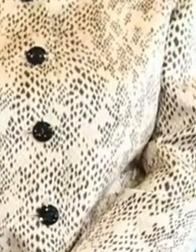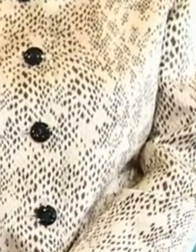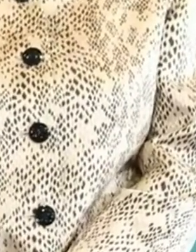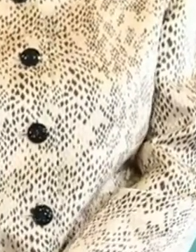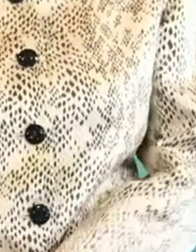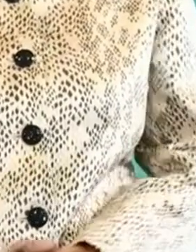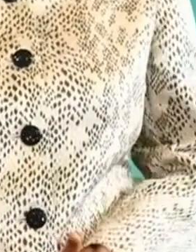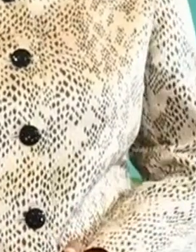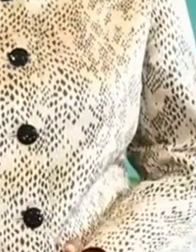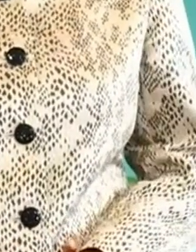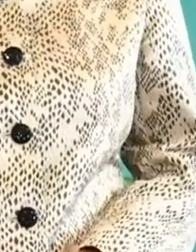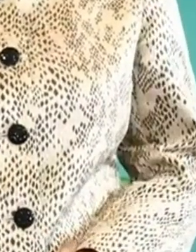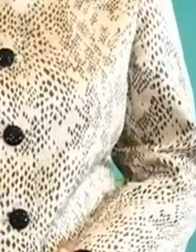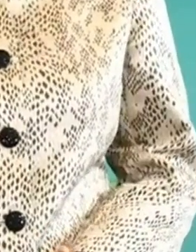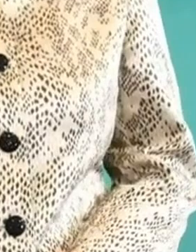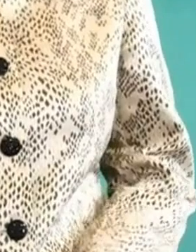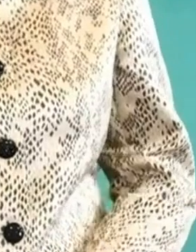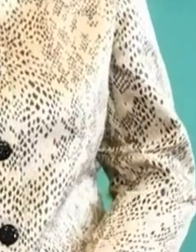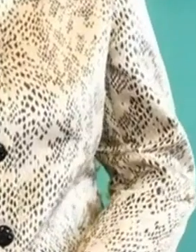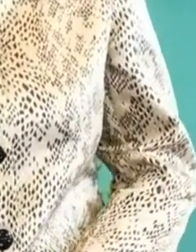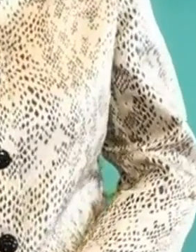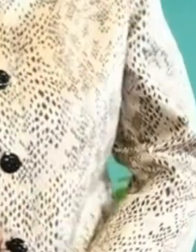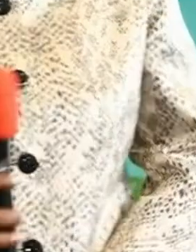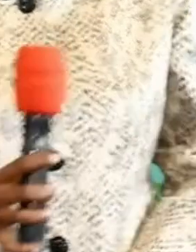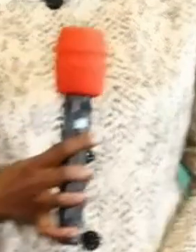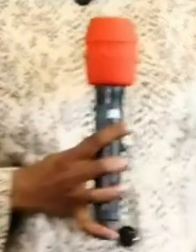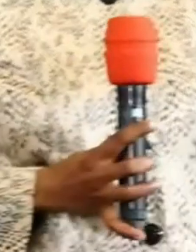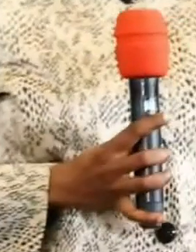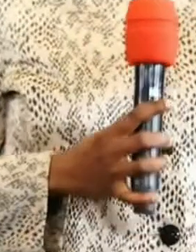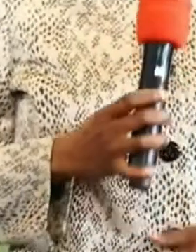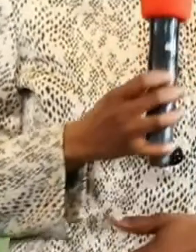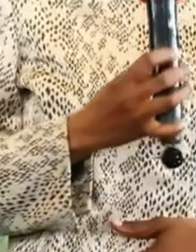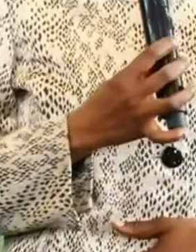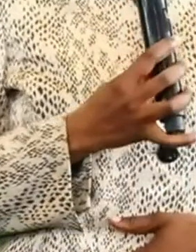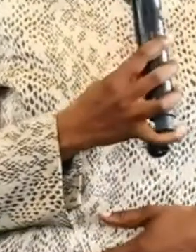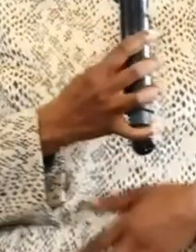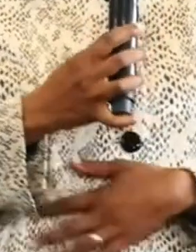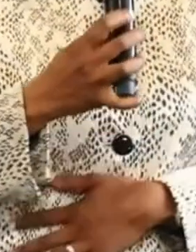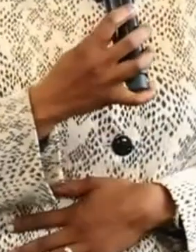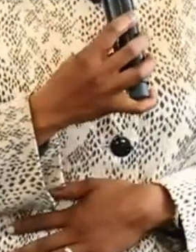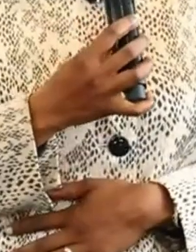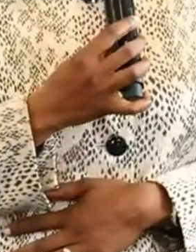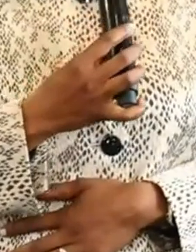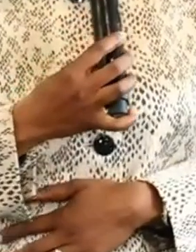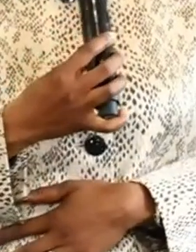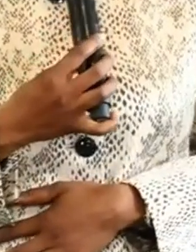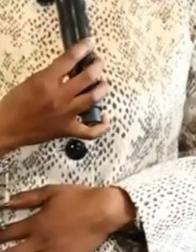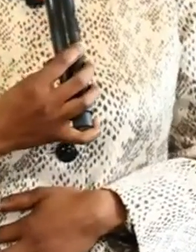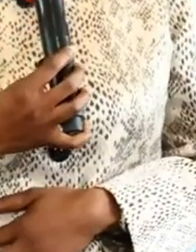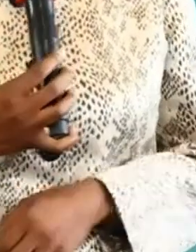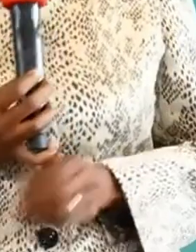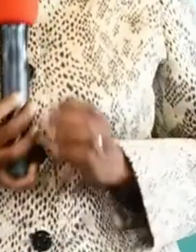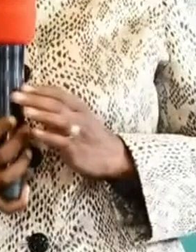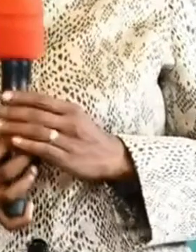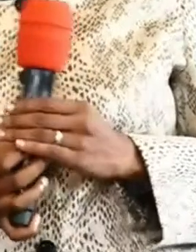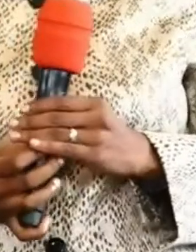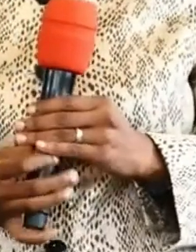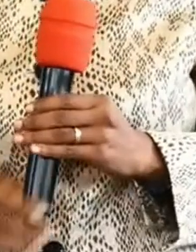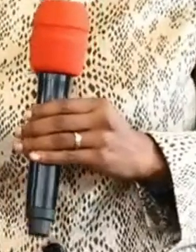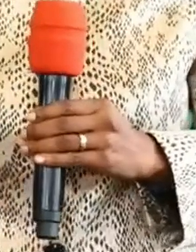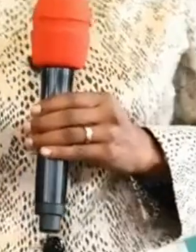pray. As Wipilo is going to pray, I want you to put up your hand. And the Lord sees these